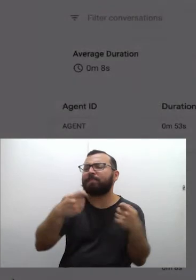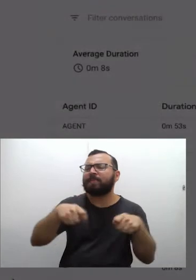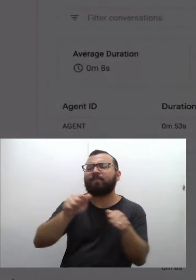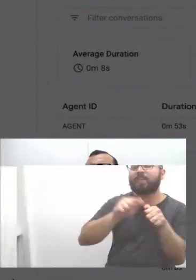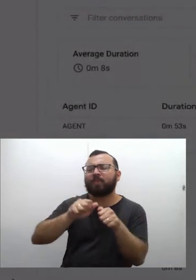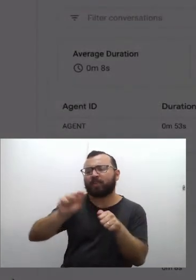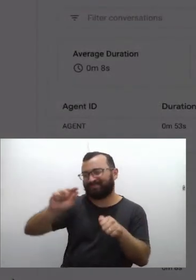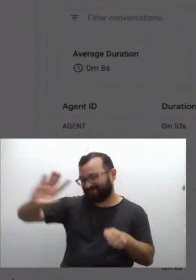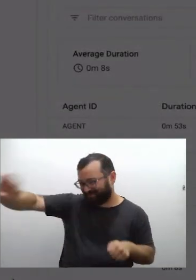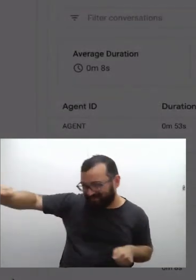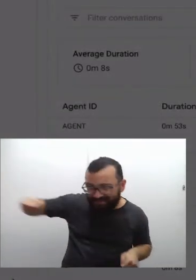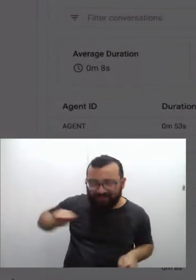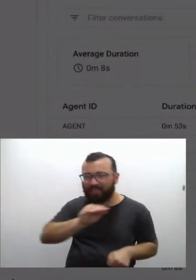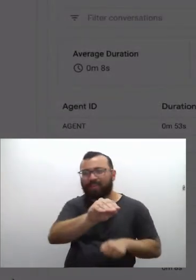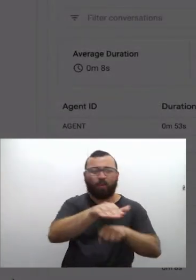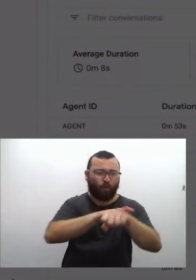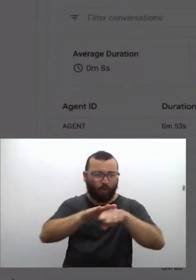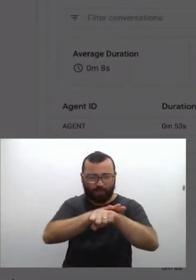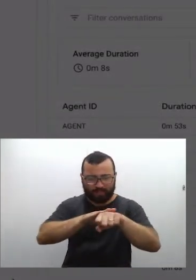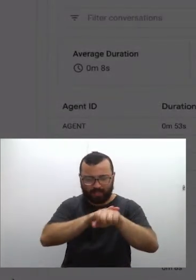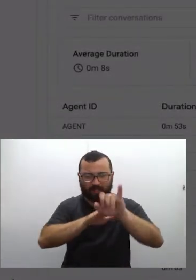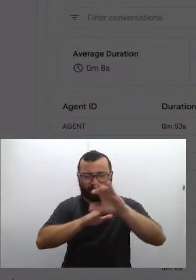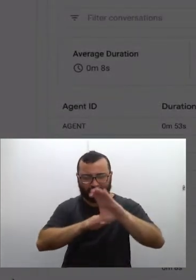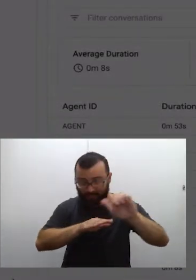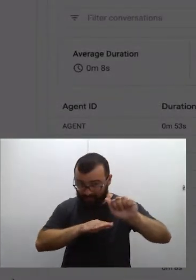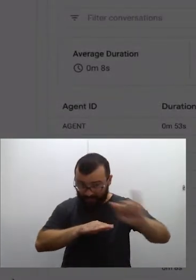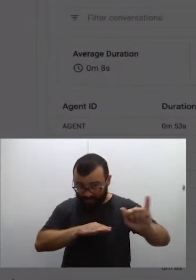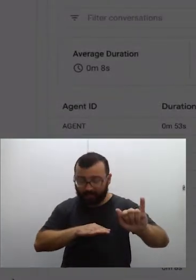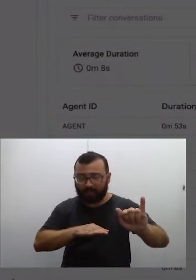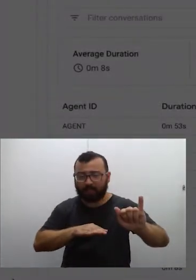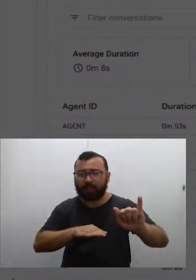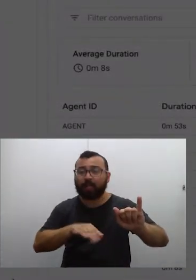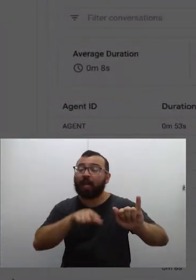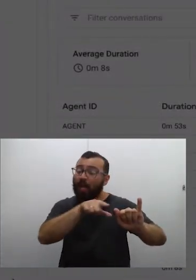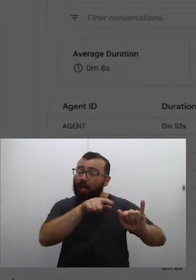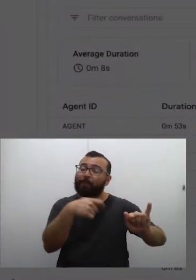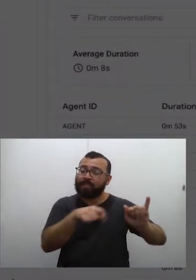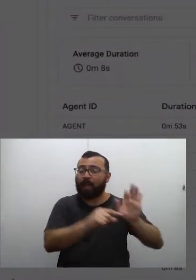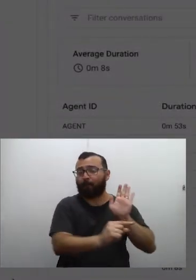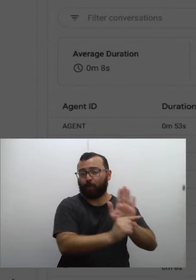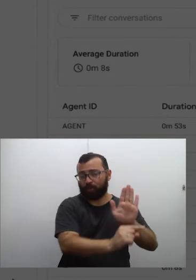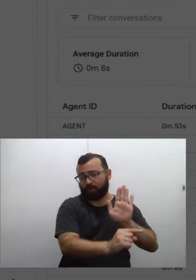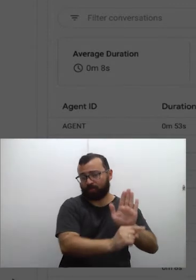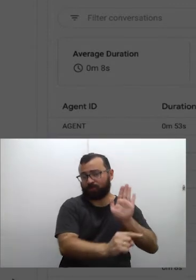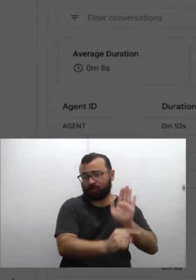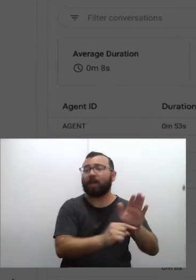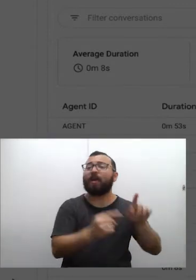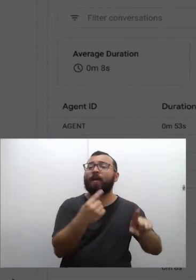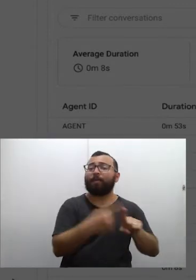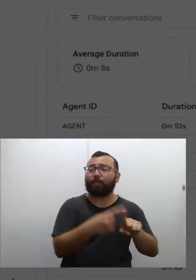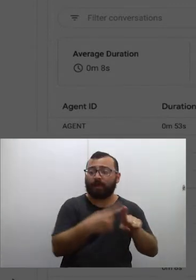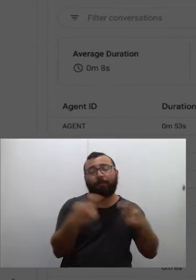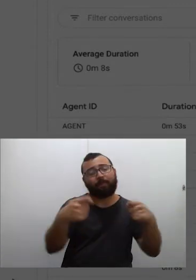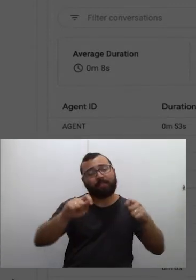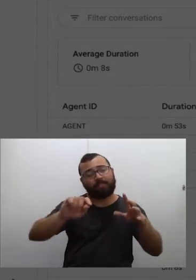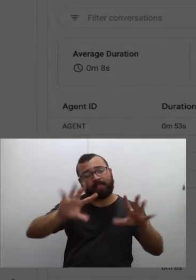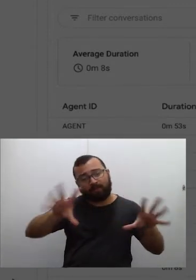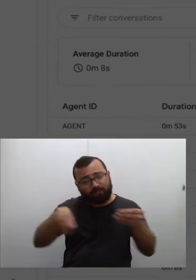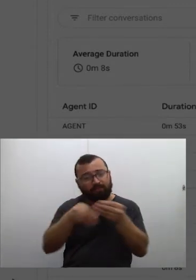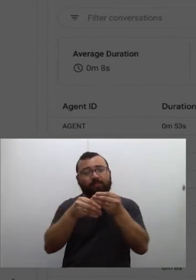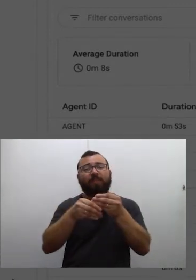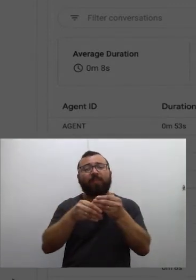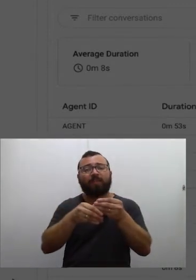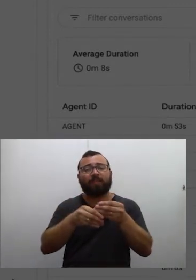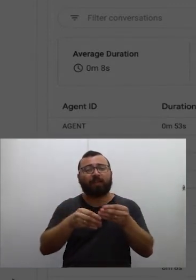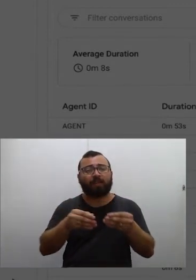import the conversations to your cciInsights. In a production environment, you will likely have insights integrated with your virtual agent